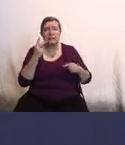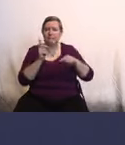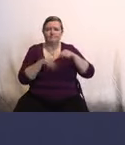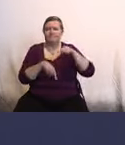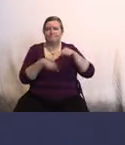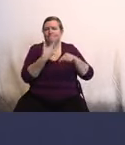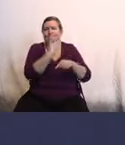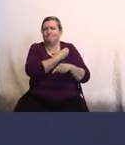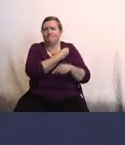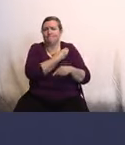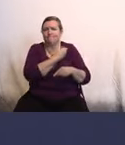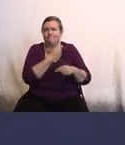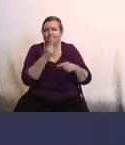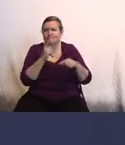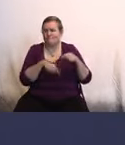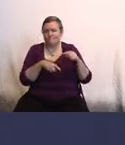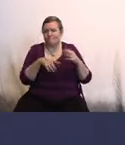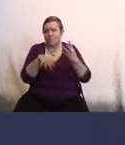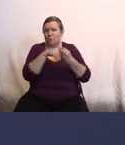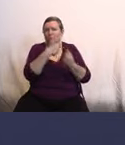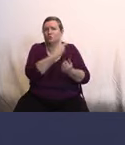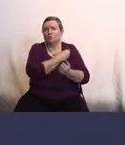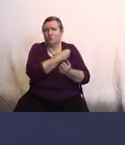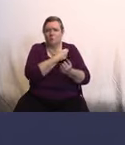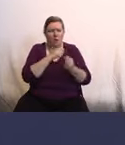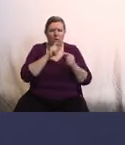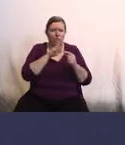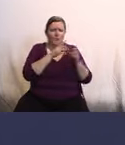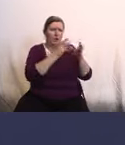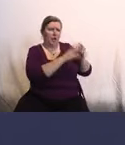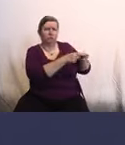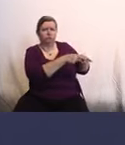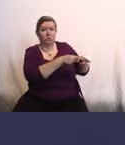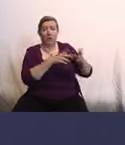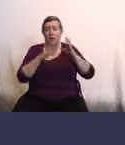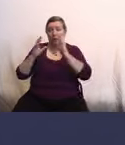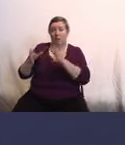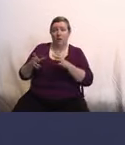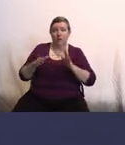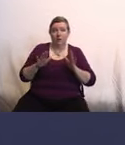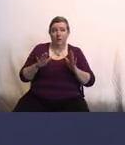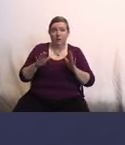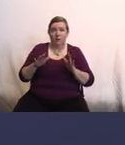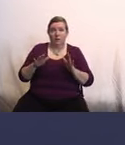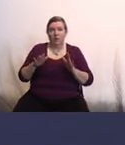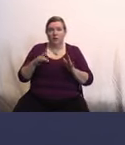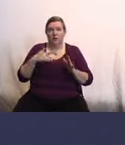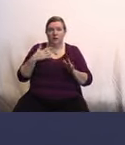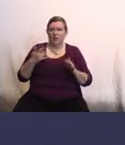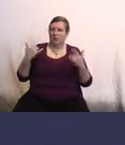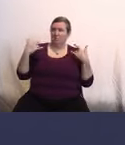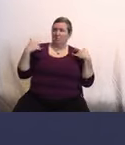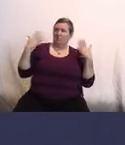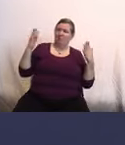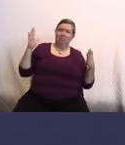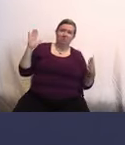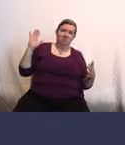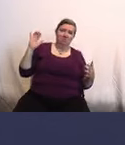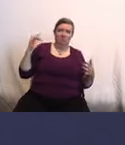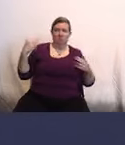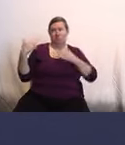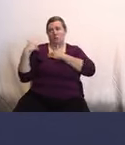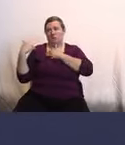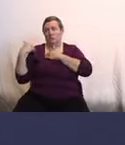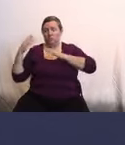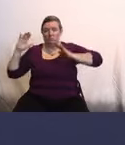put that group aside. I think it's a shirking of our collective responsibility. Not just,